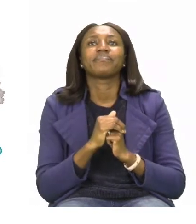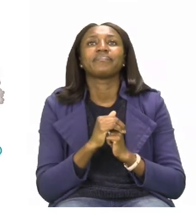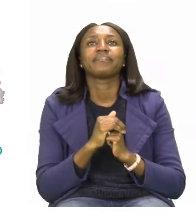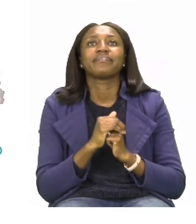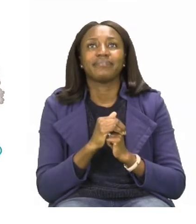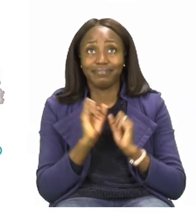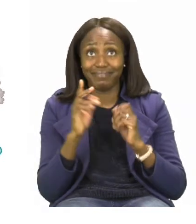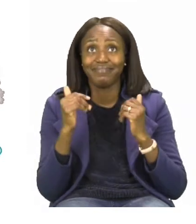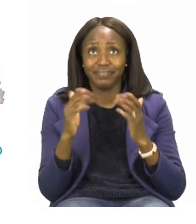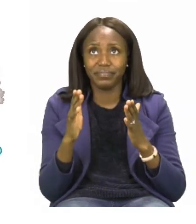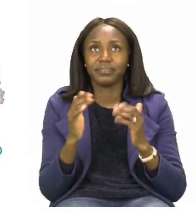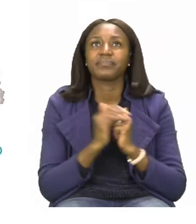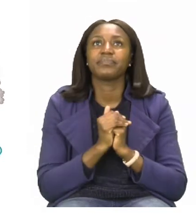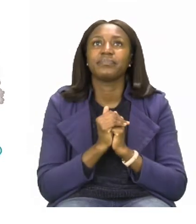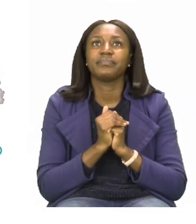Let's start.